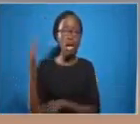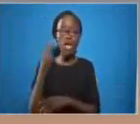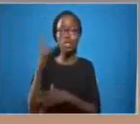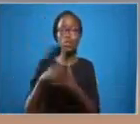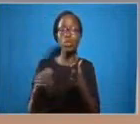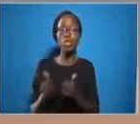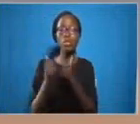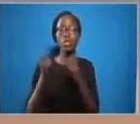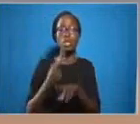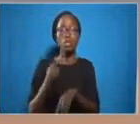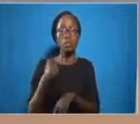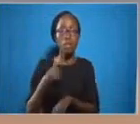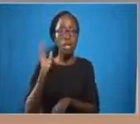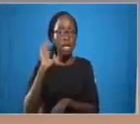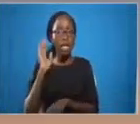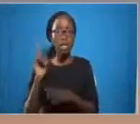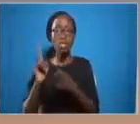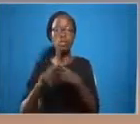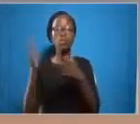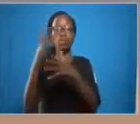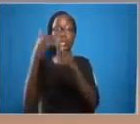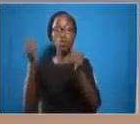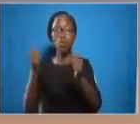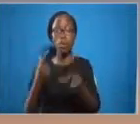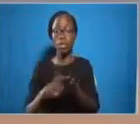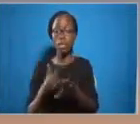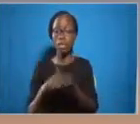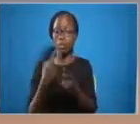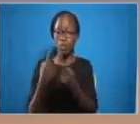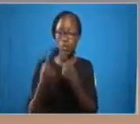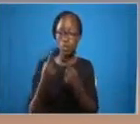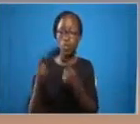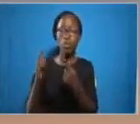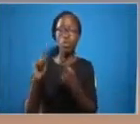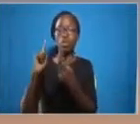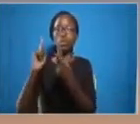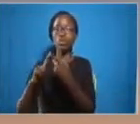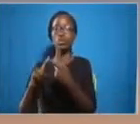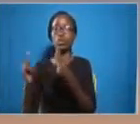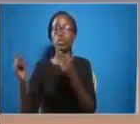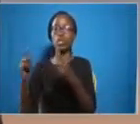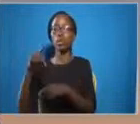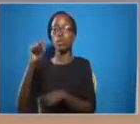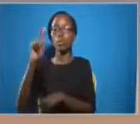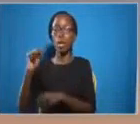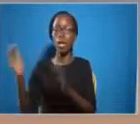listened to His Excellency, our President, when he spoke to the Pan-African Parliament in South Africa.